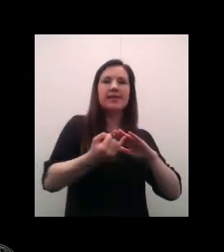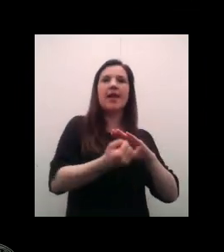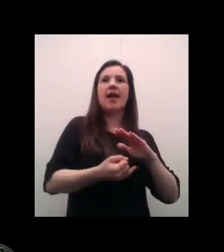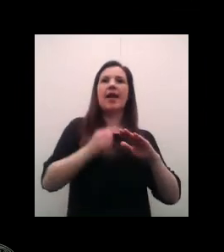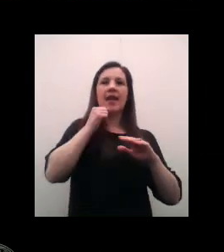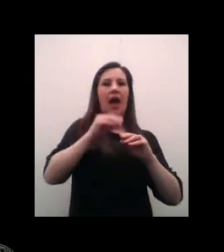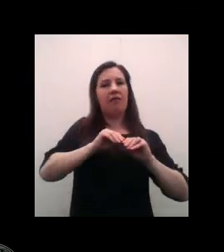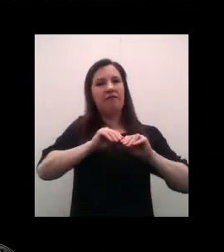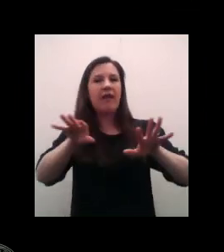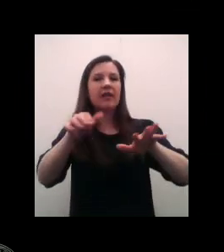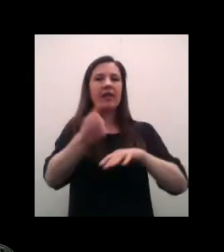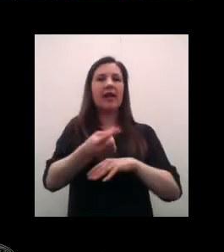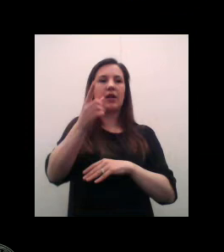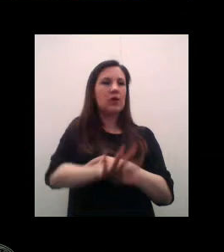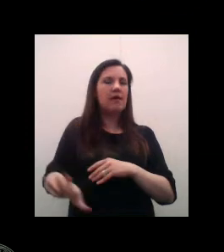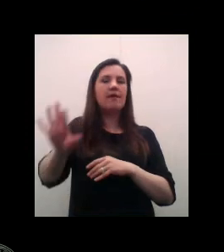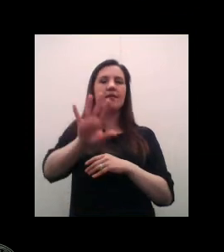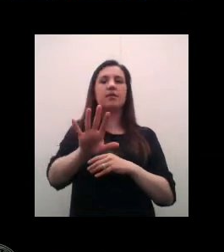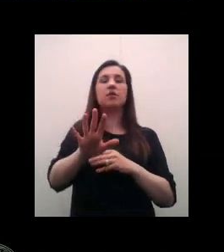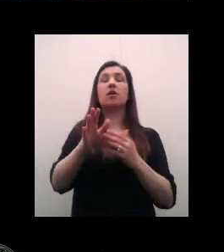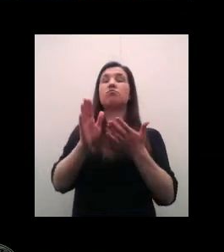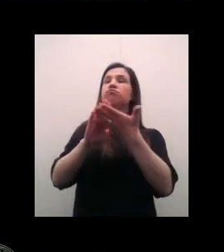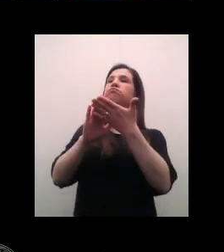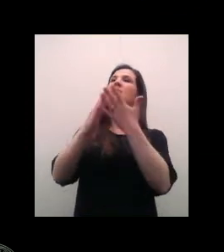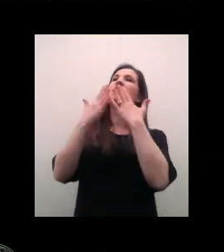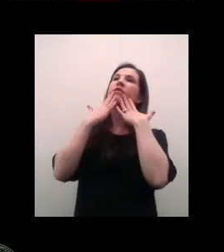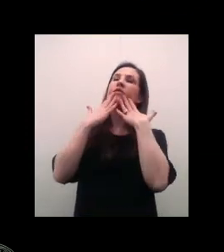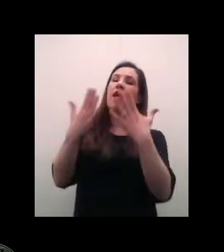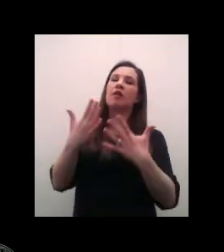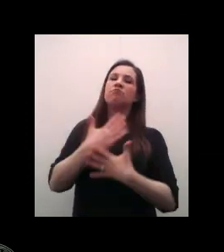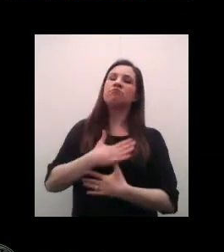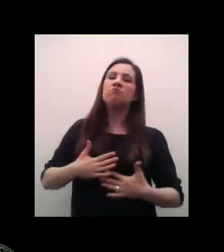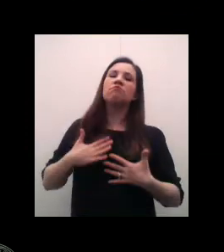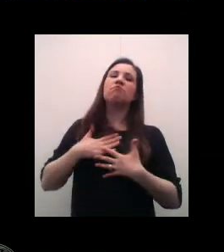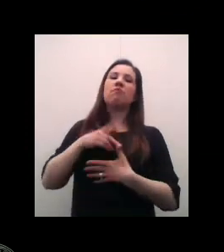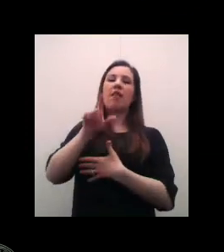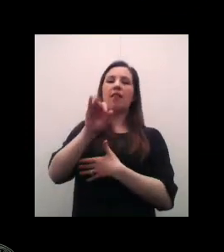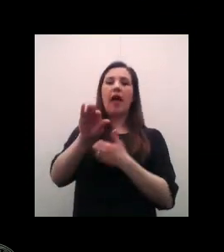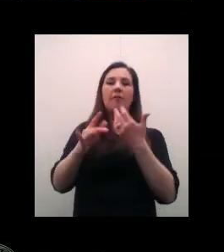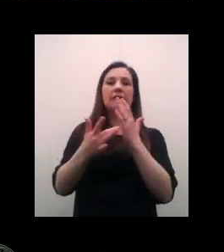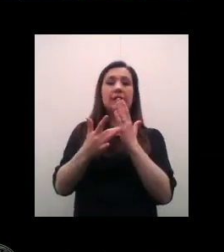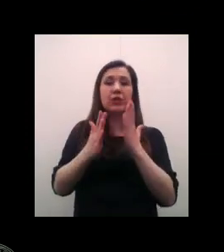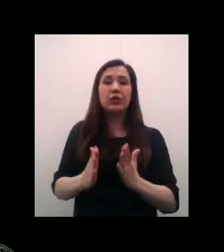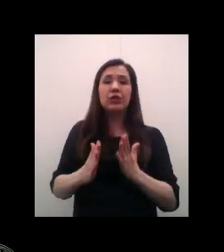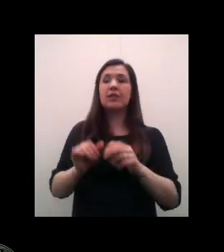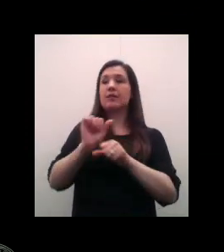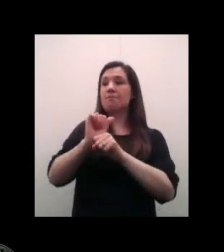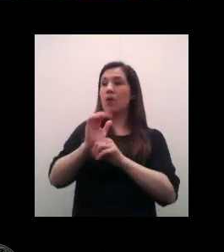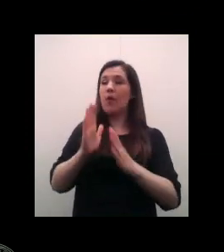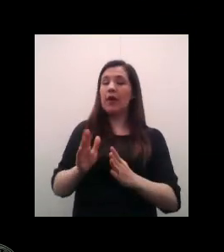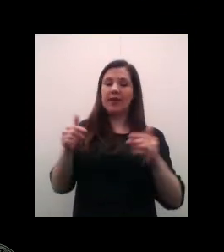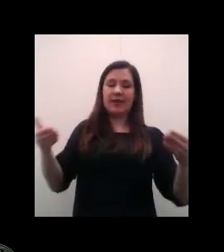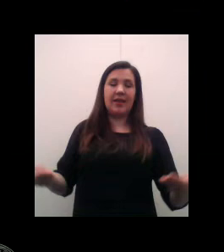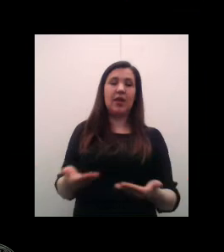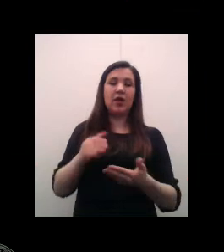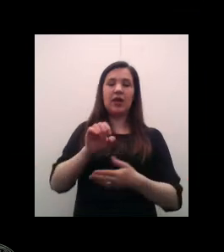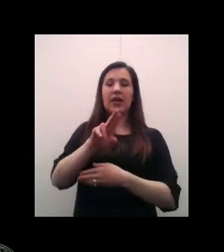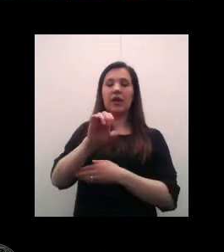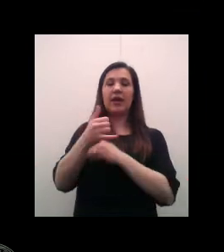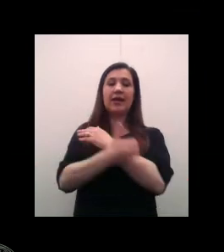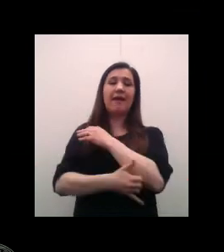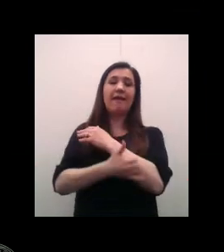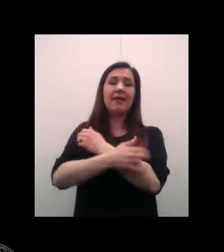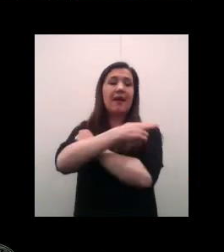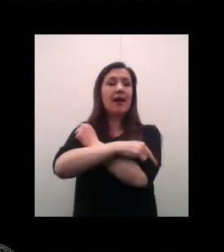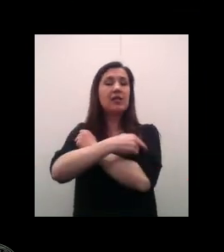infect anybody else around them. So we want to give a big thanks to laboratory technicians and employees in the Erie County's hospitals,